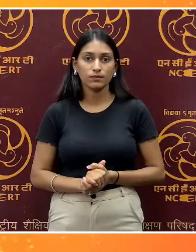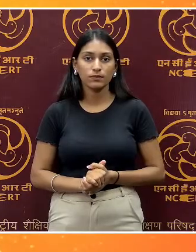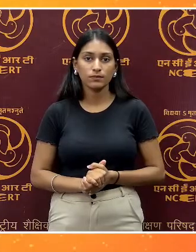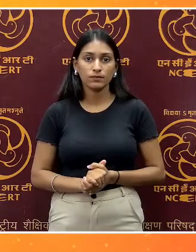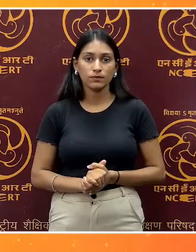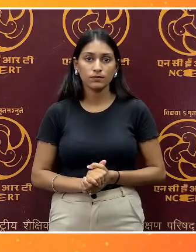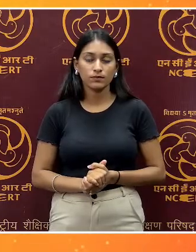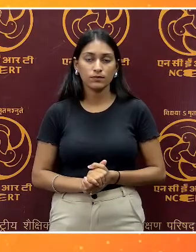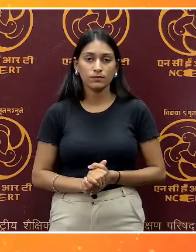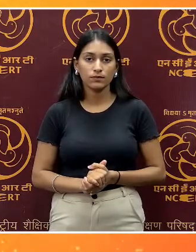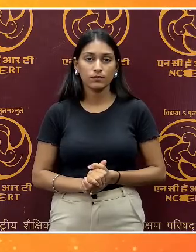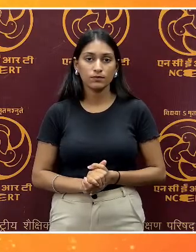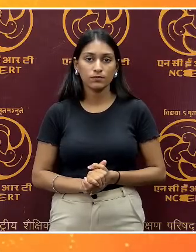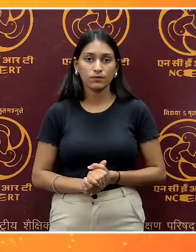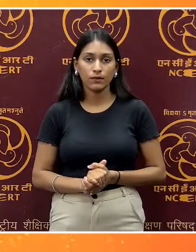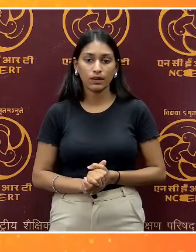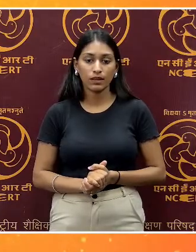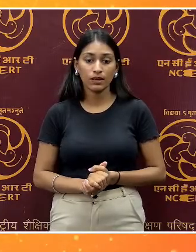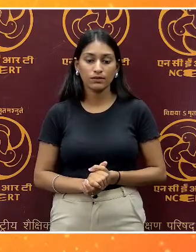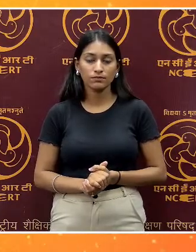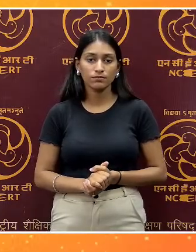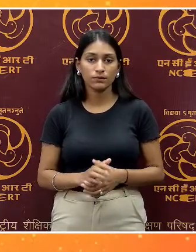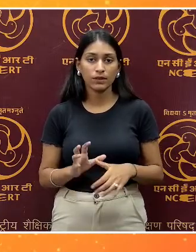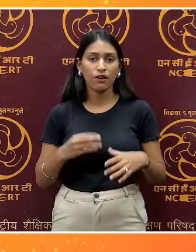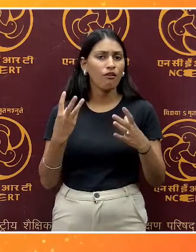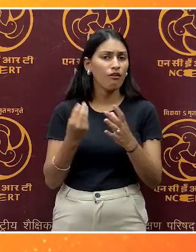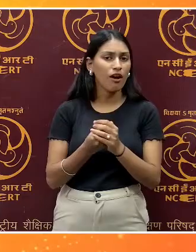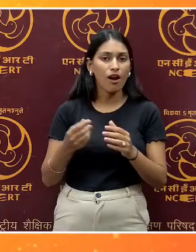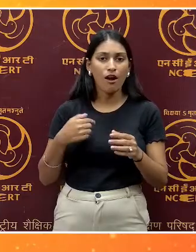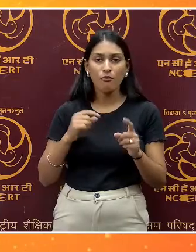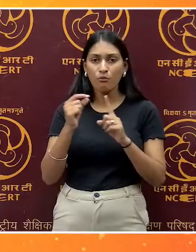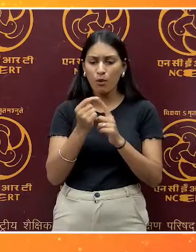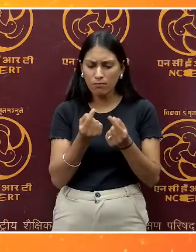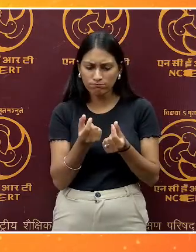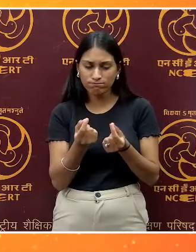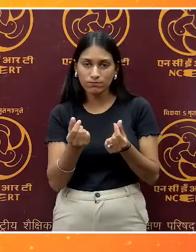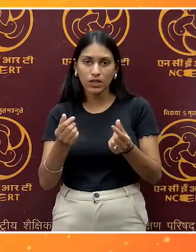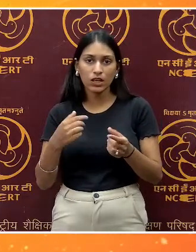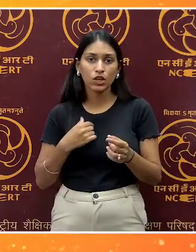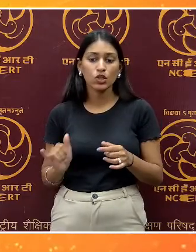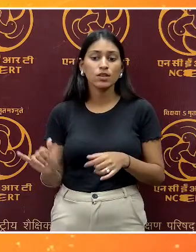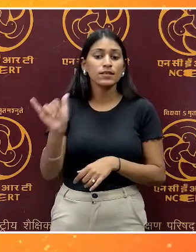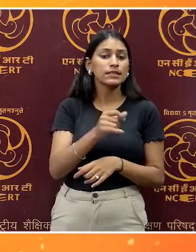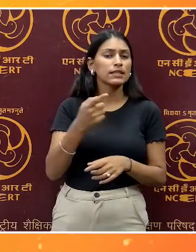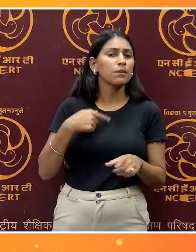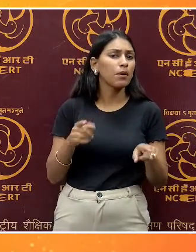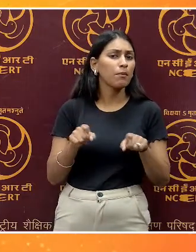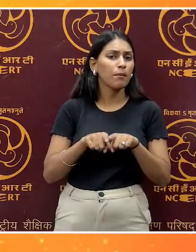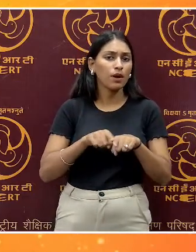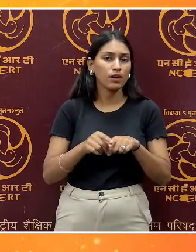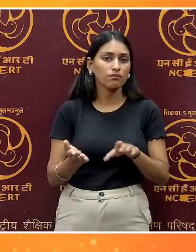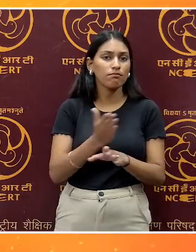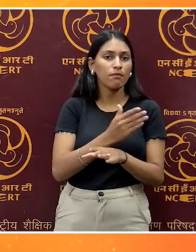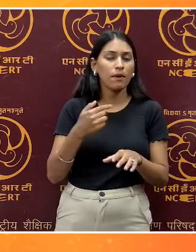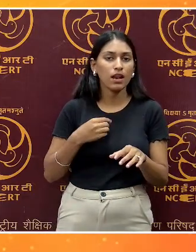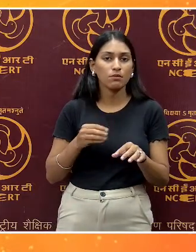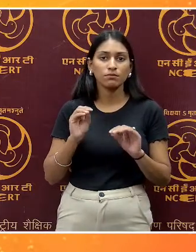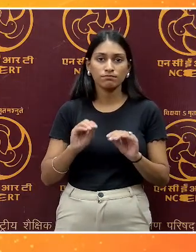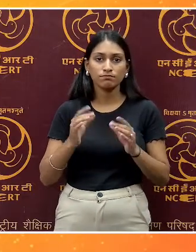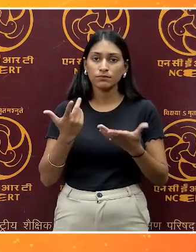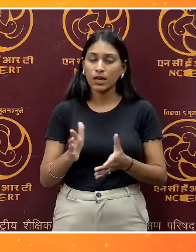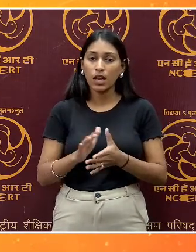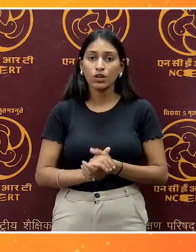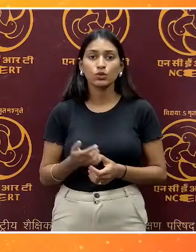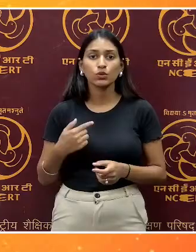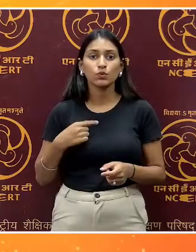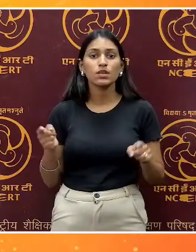We have a particle subjected to two different displacements. Similar example we are continuing, so that